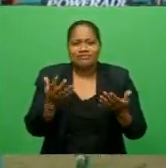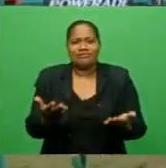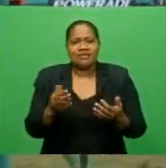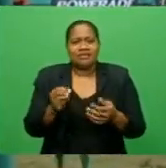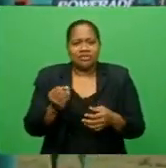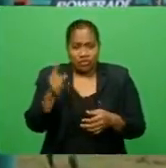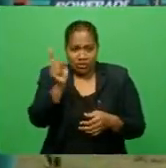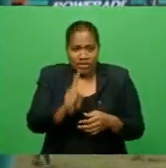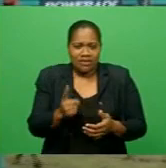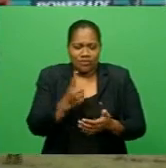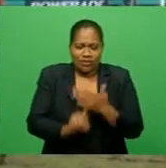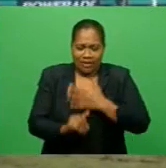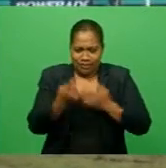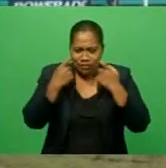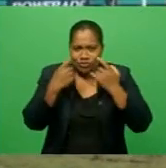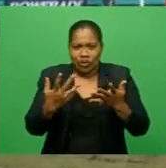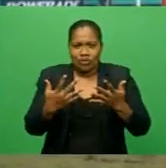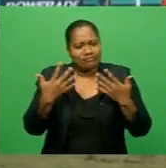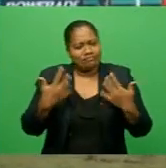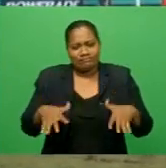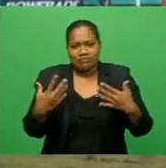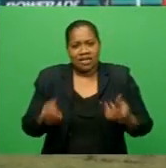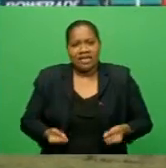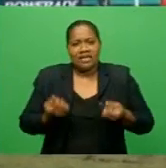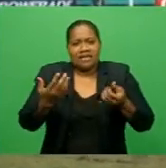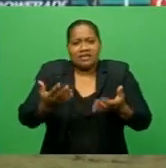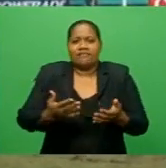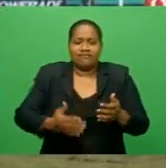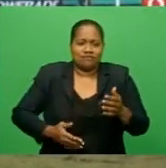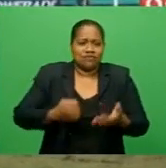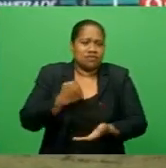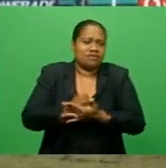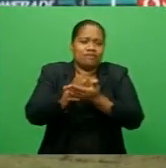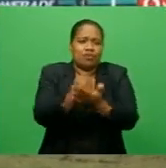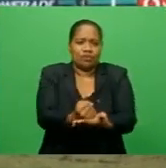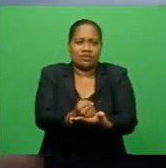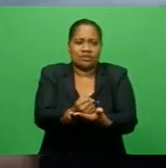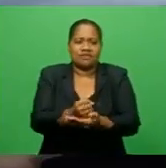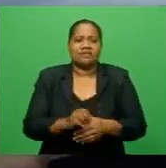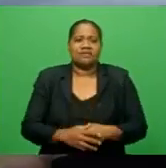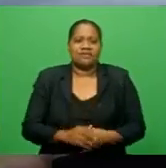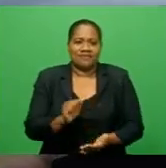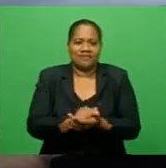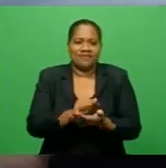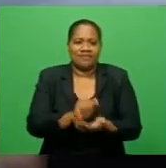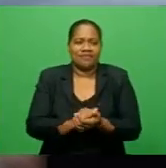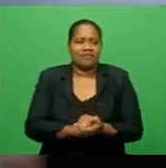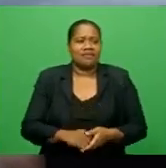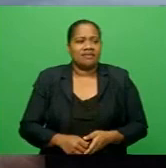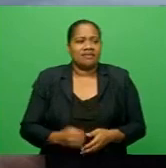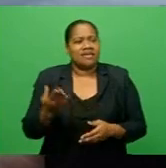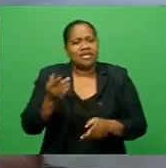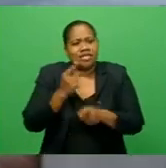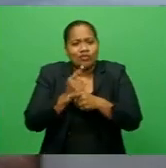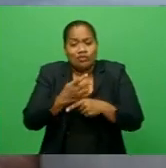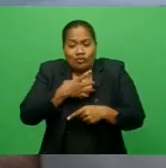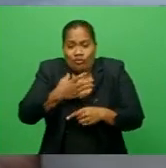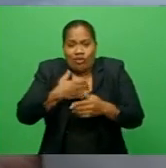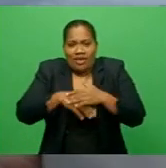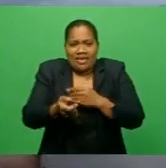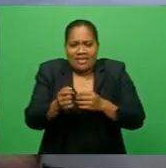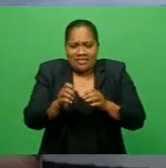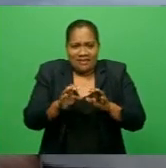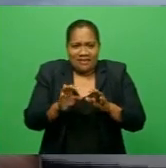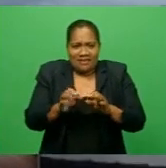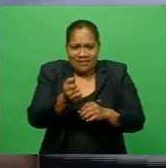and he has given a lot of support to the strikers plus midfielders. Plus he talks a lot in the field, guiding the